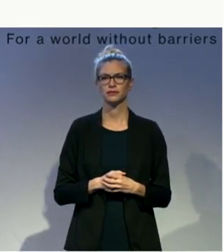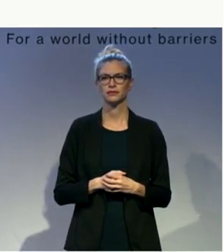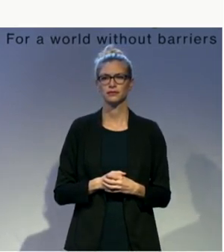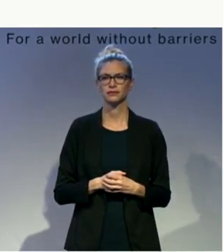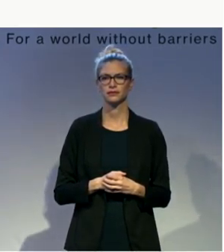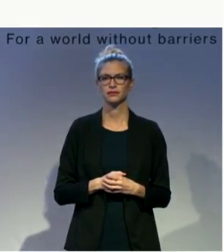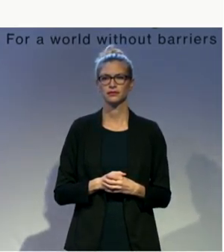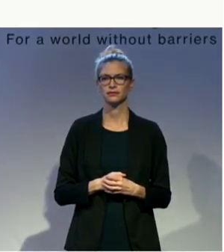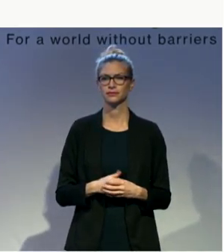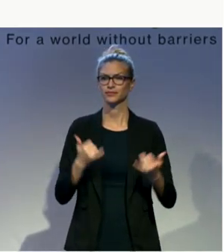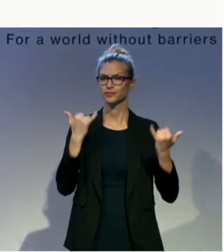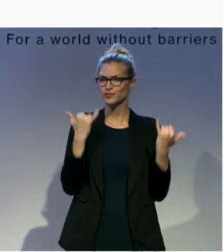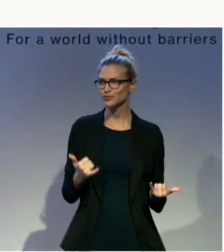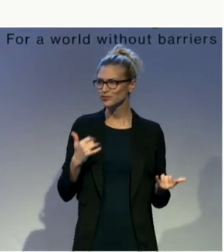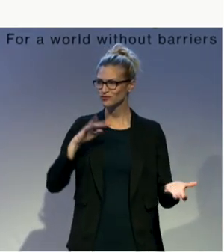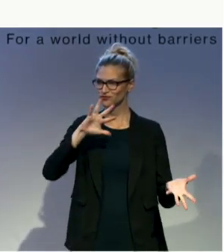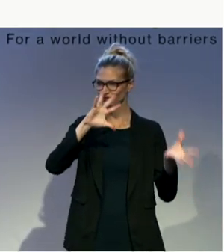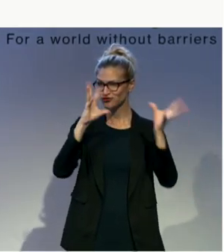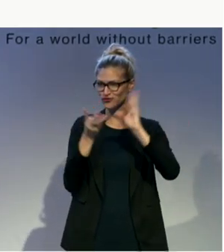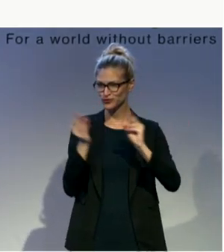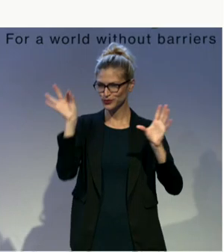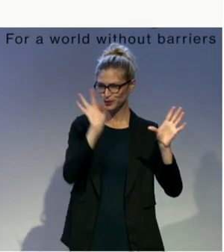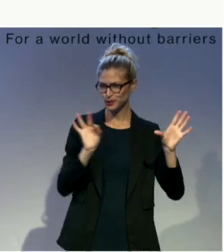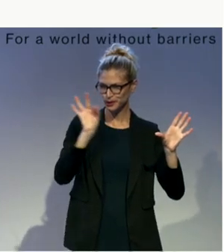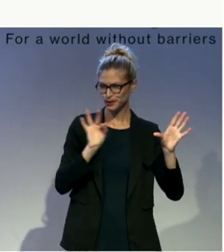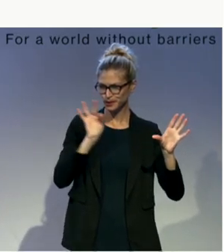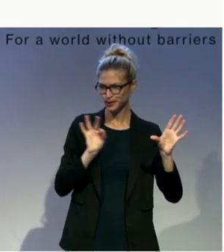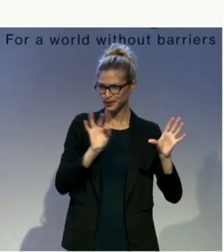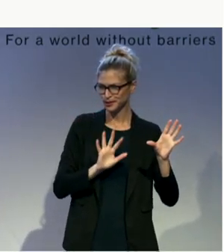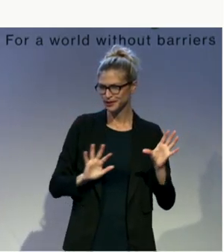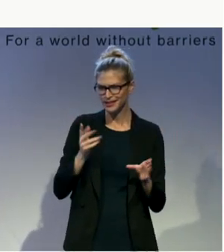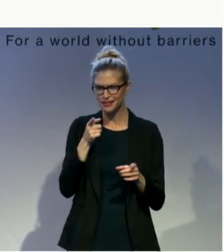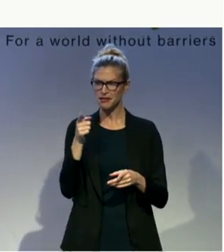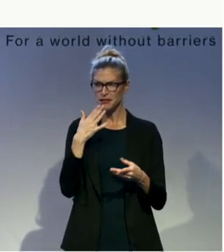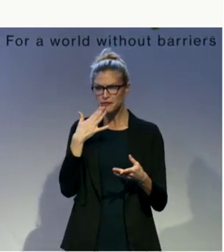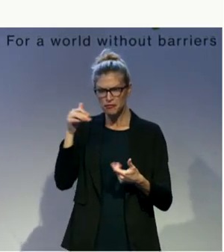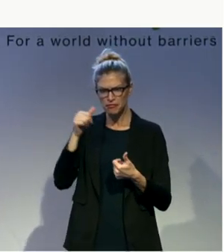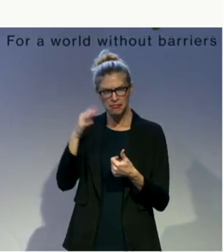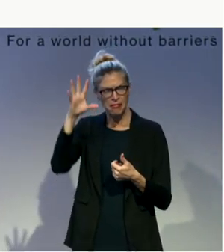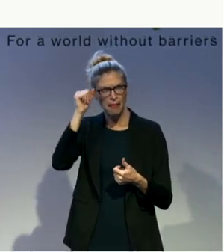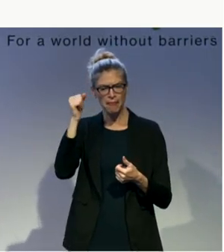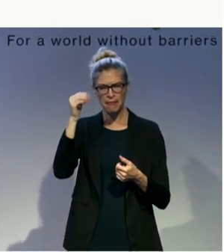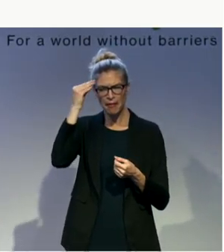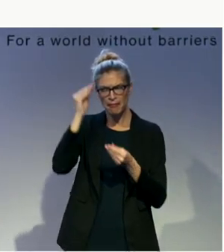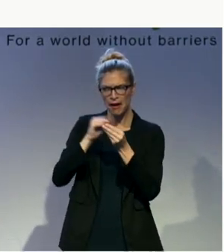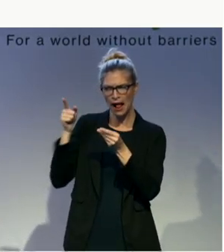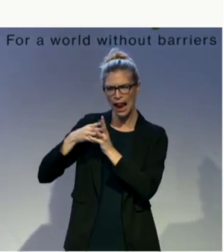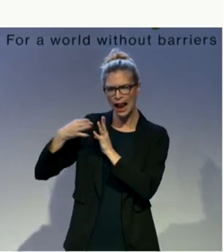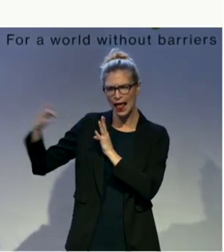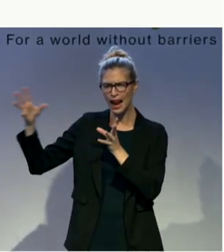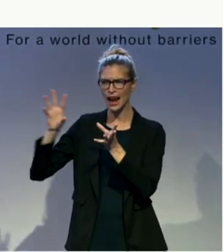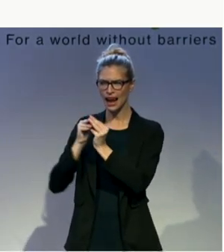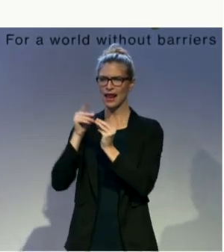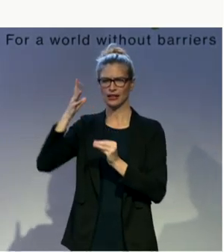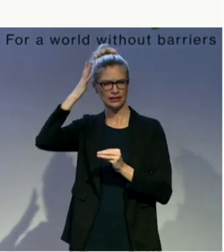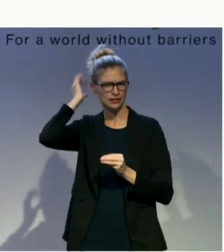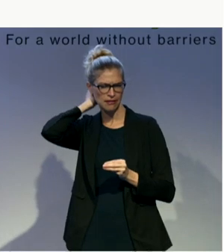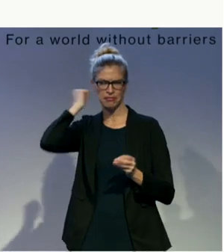graphic facilitation reminder of each of the presentations, and after